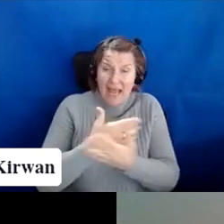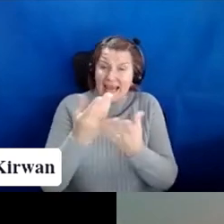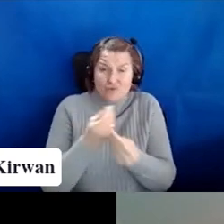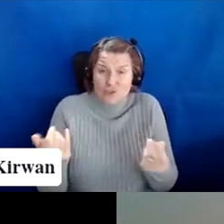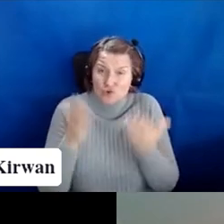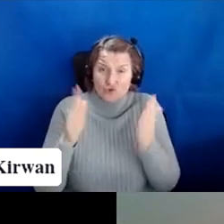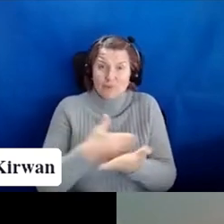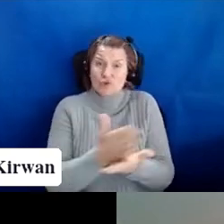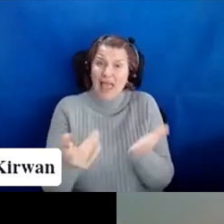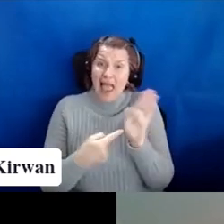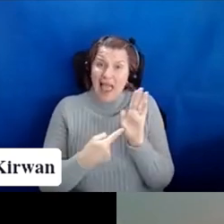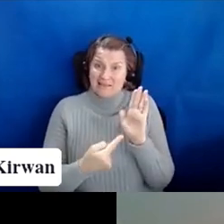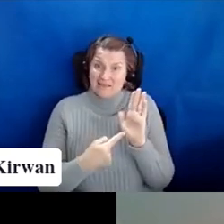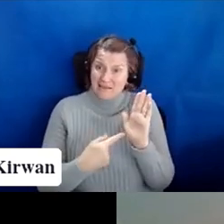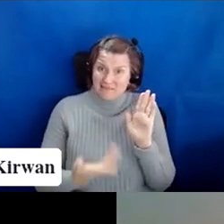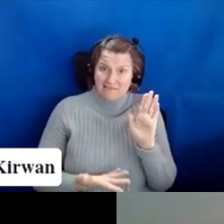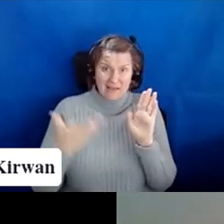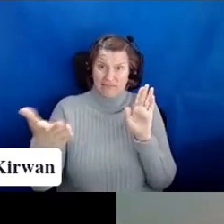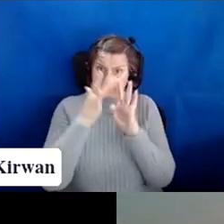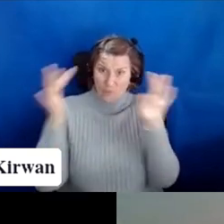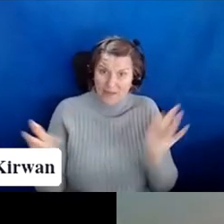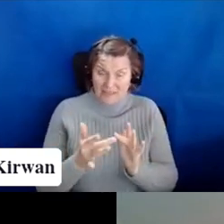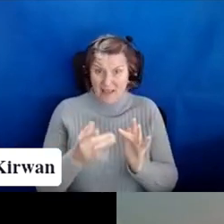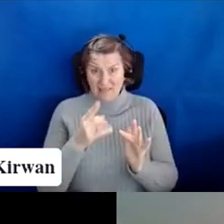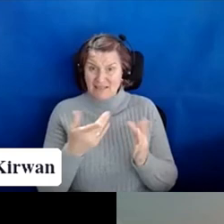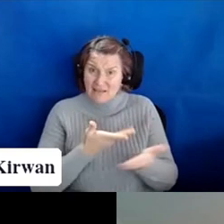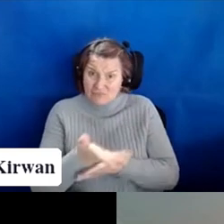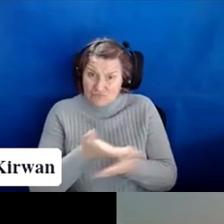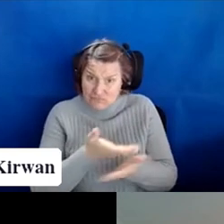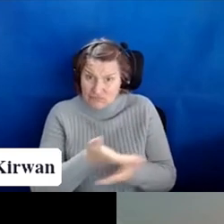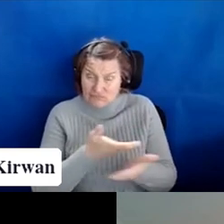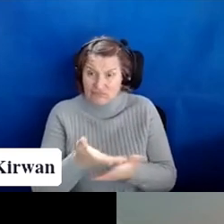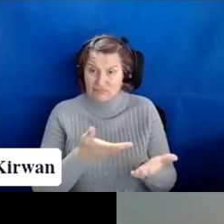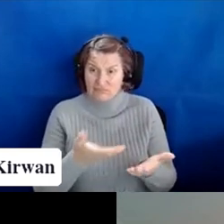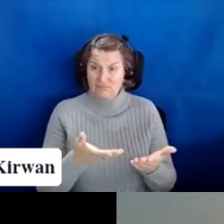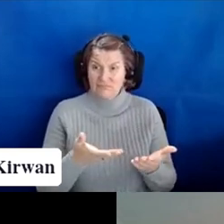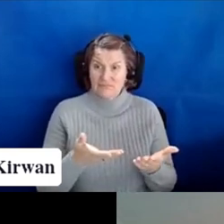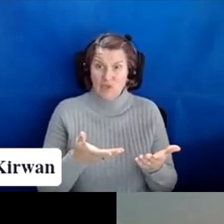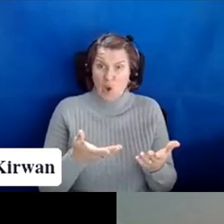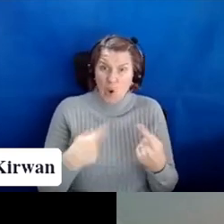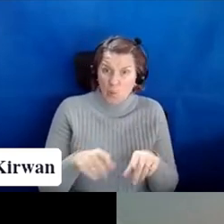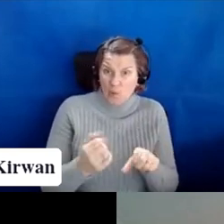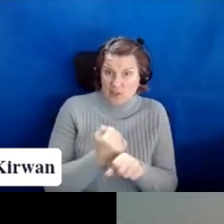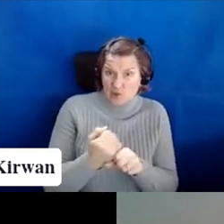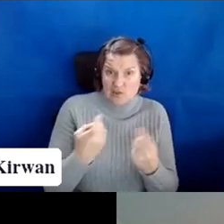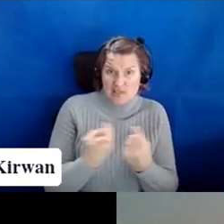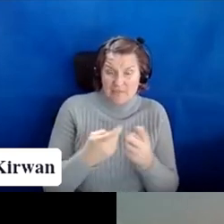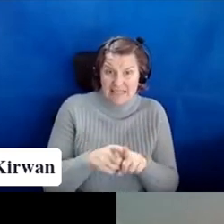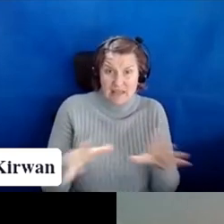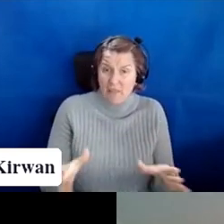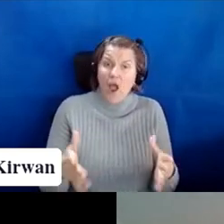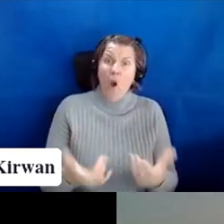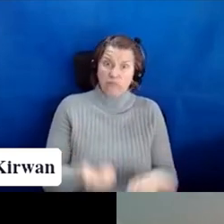like, this is a universal resource, go and get it on the website, you know, go and grab it, let's have a chat about it, you know, like, oh, we're thinking of doing something similar, perfect, have all this stuff, you